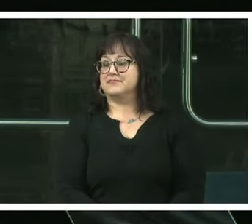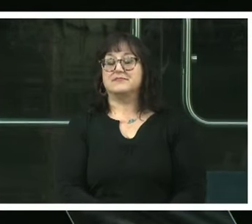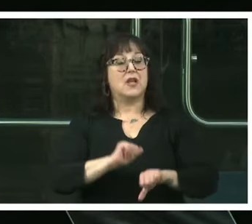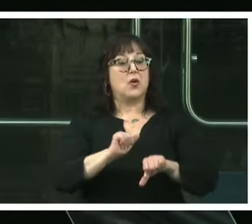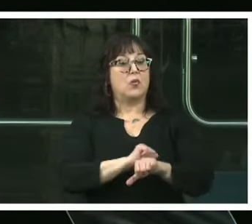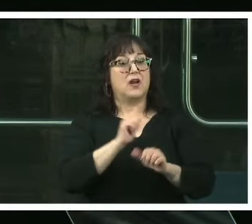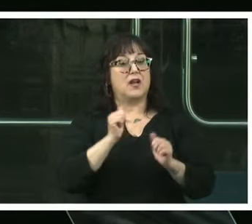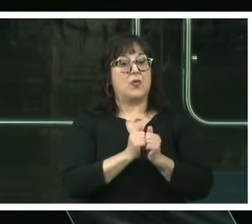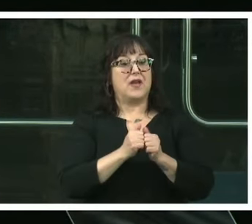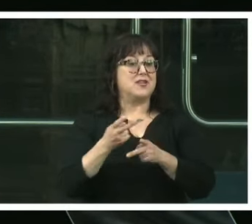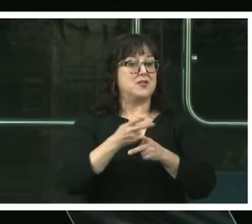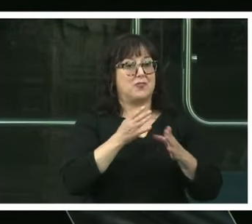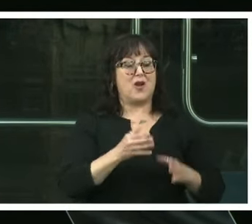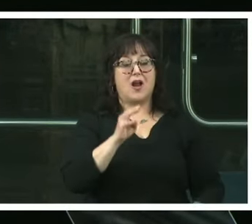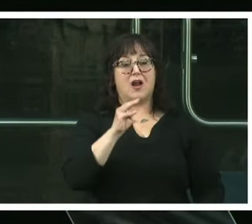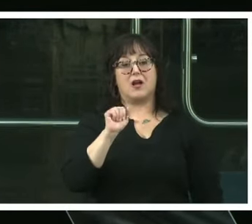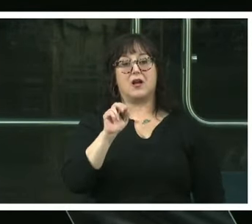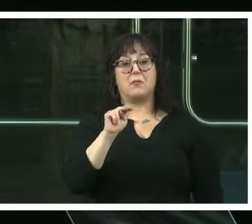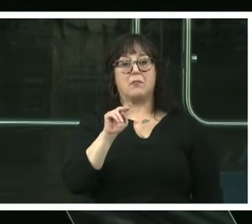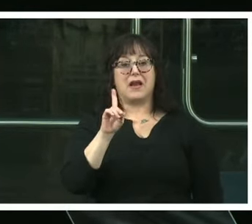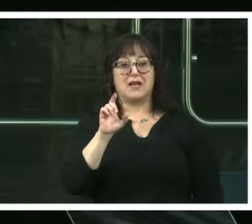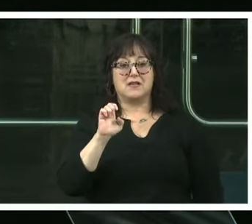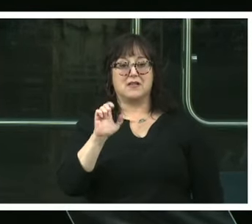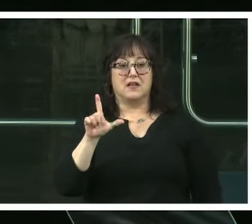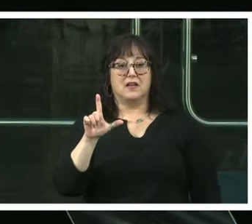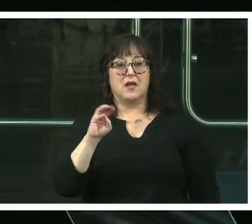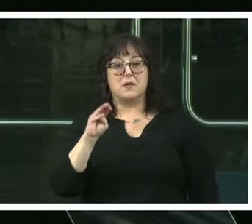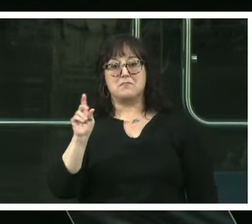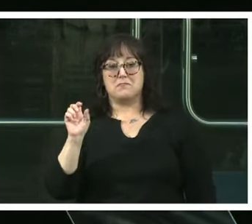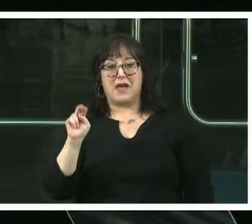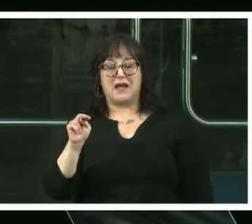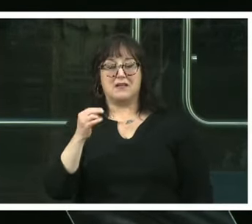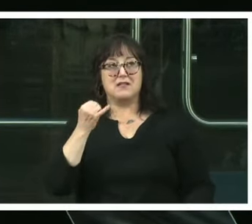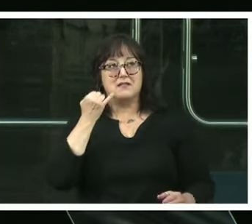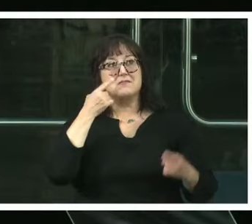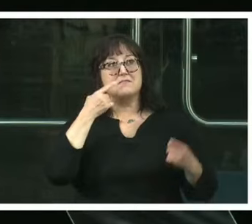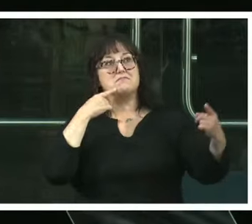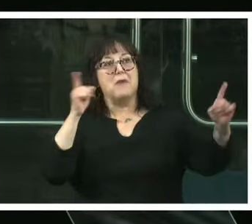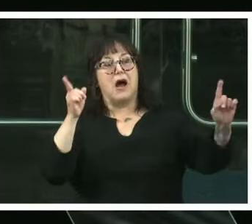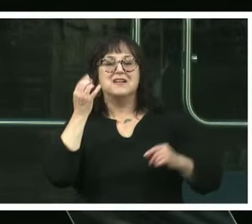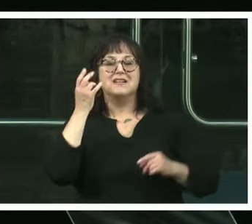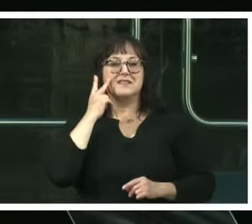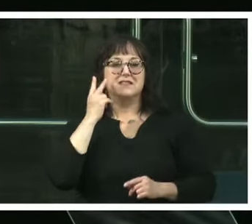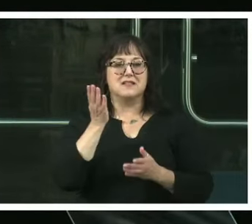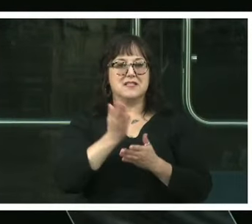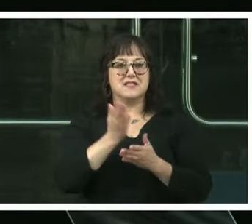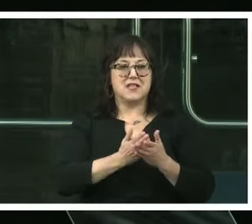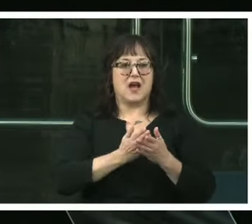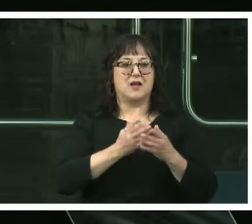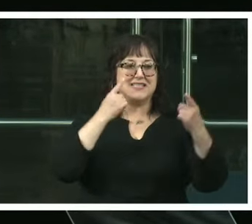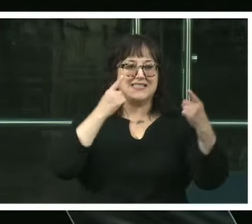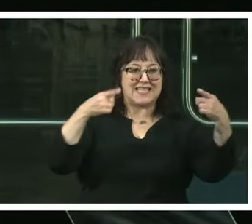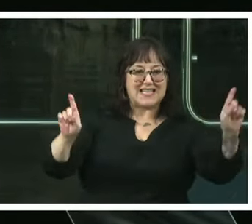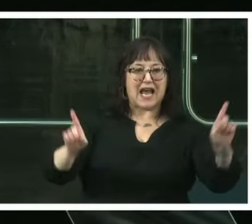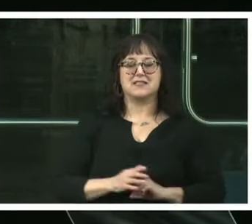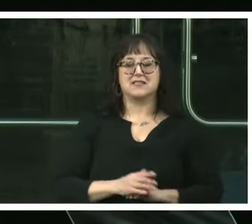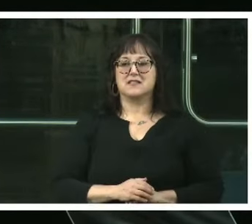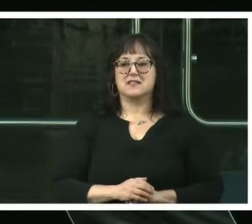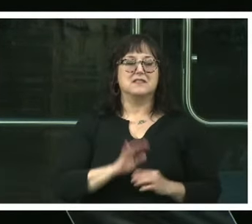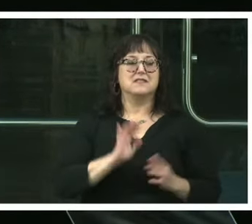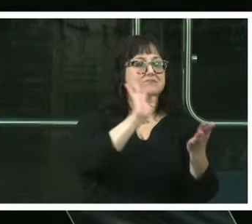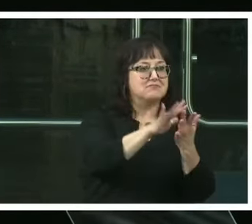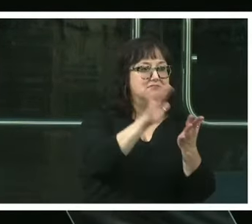Working with Supervisor Mandelman, we're finally starting to see some success in the Castro, reaching